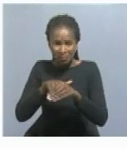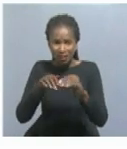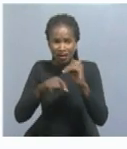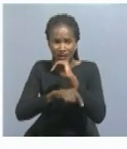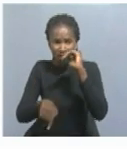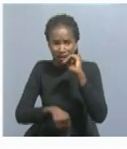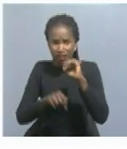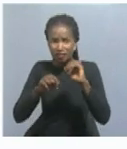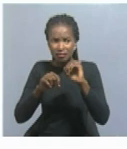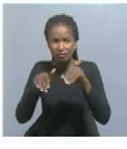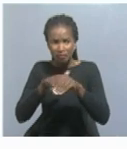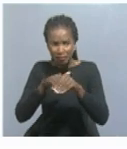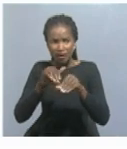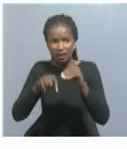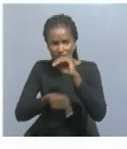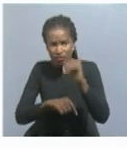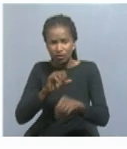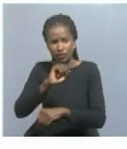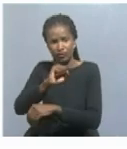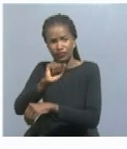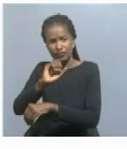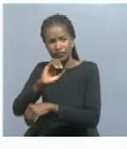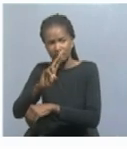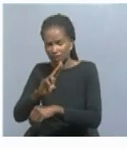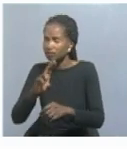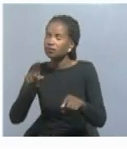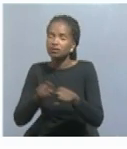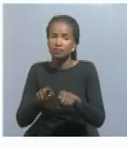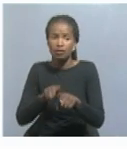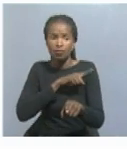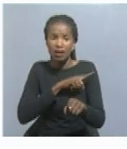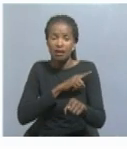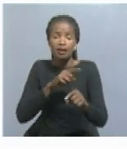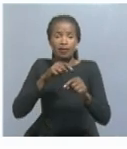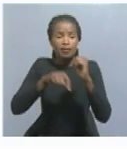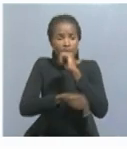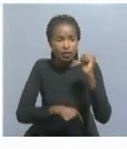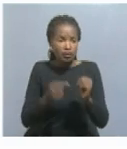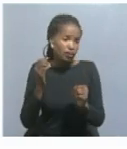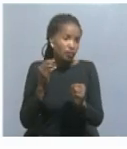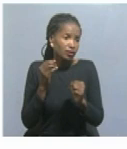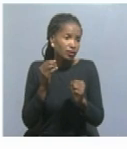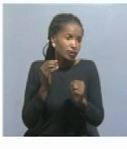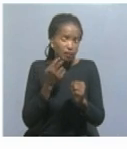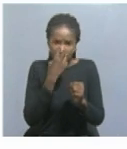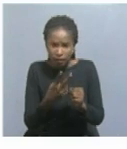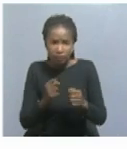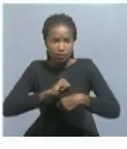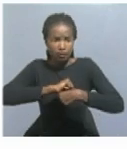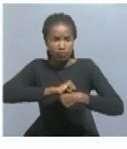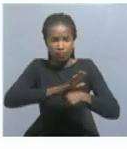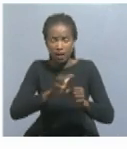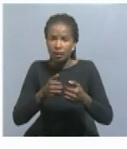come about, one, as a result of the lockdown measures that have been instituted to try and cap the spread of the